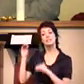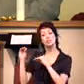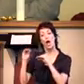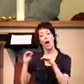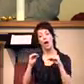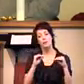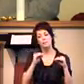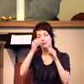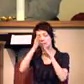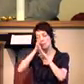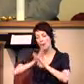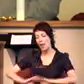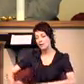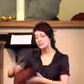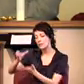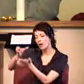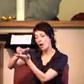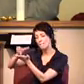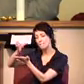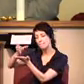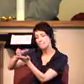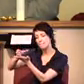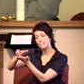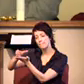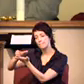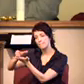he blessed the cup,